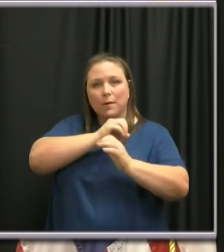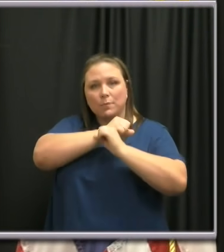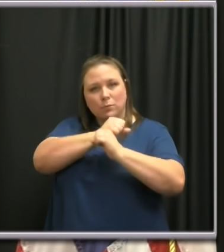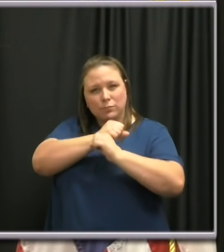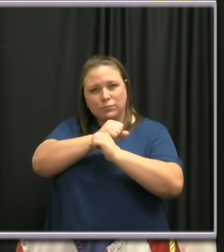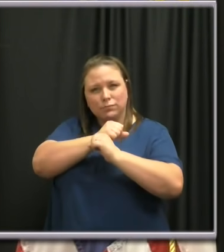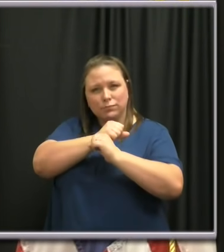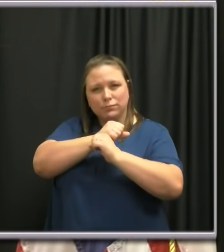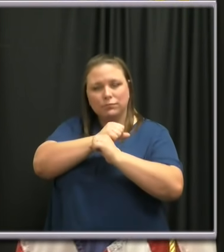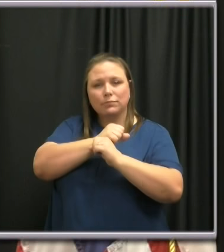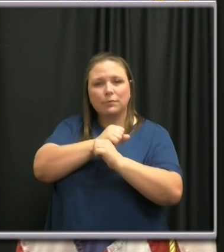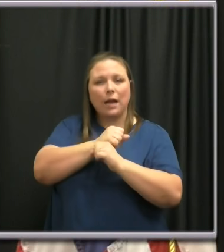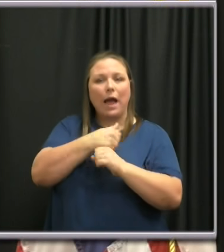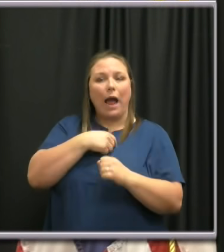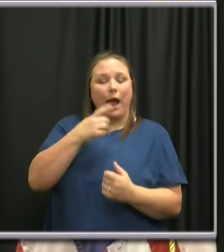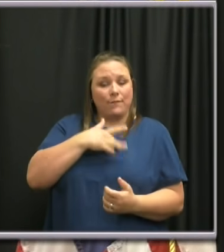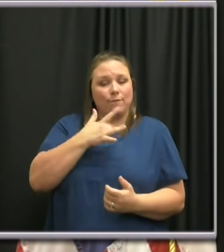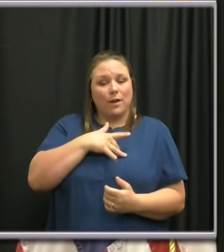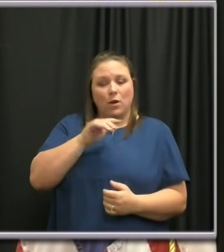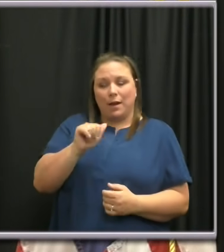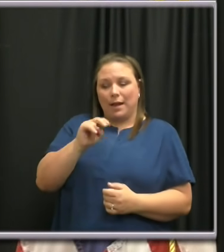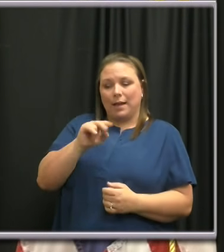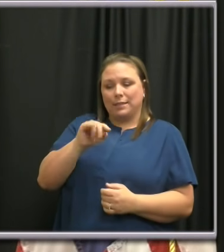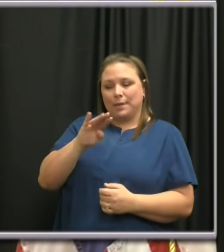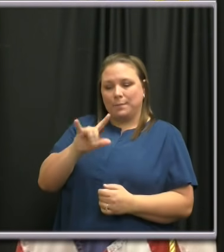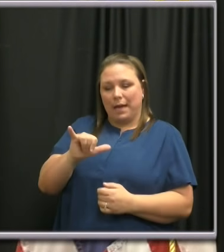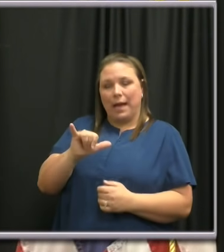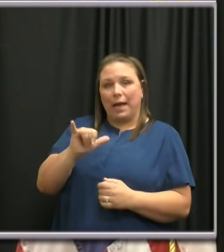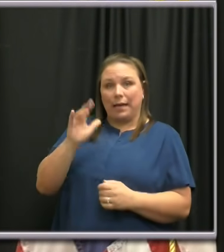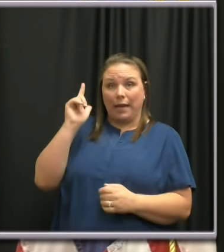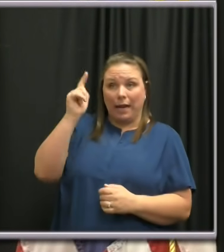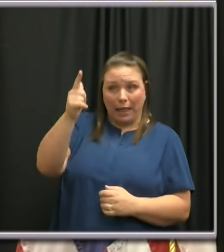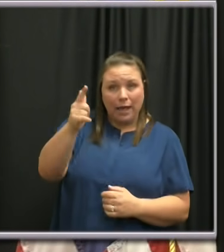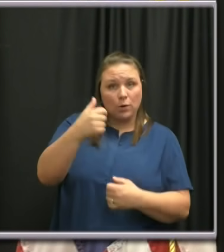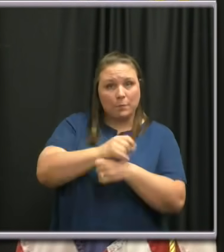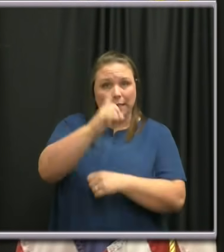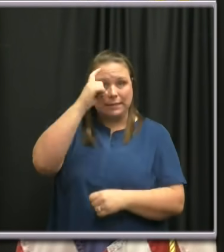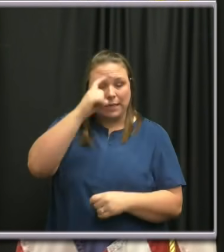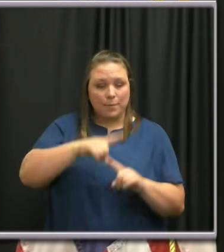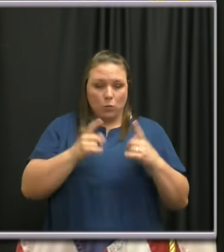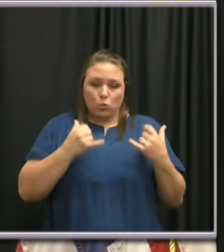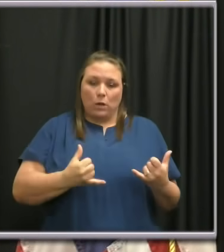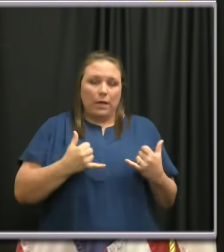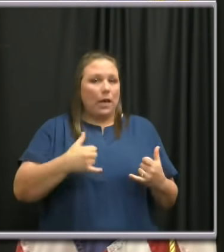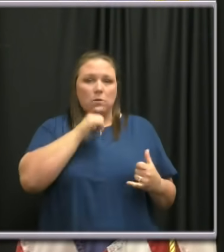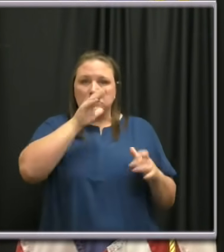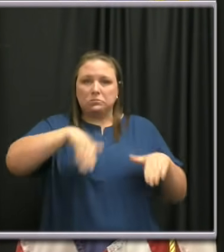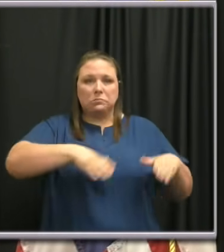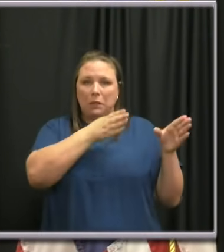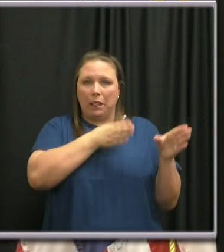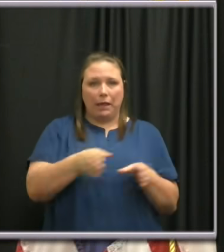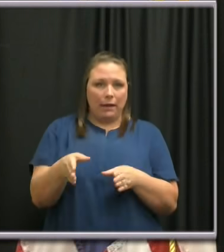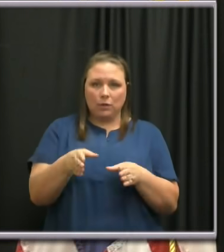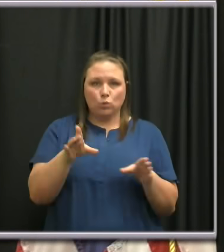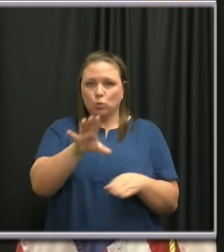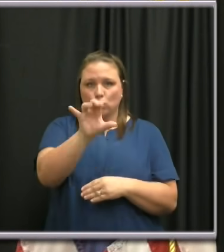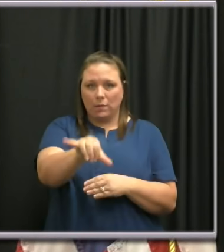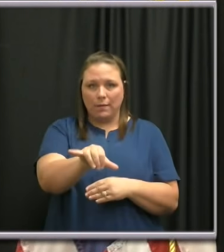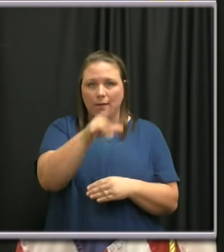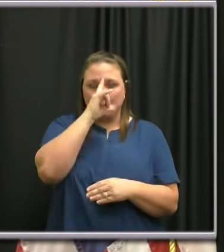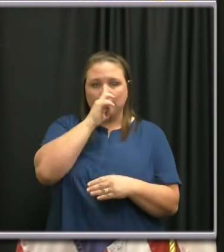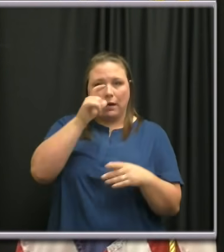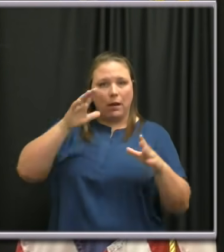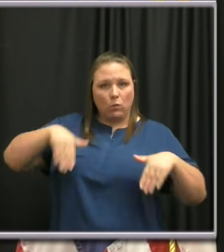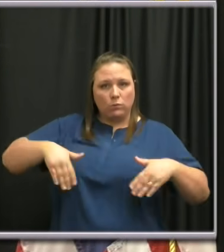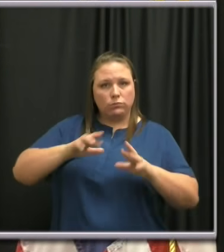protective nature, I think antibody testing at some point makes a lot of sense. At this point, the city doesn't have that plan to do that, but once